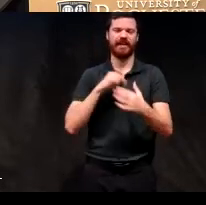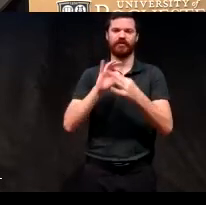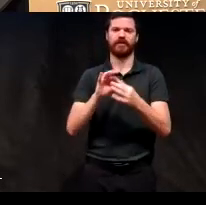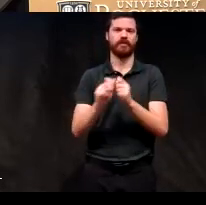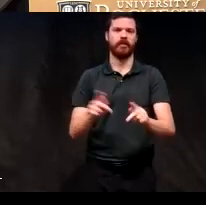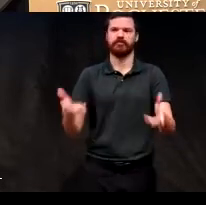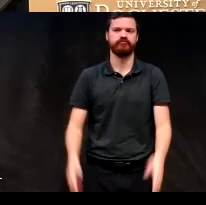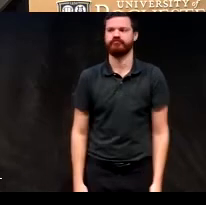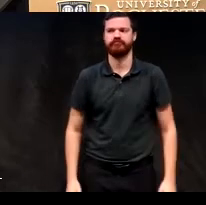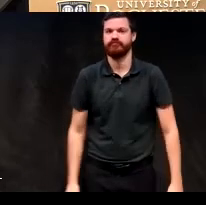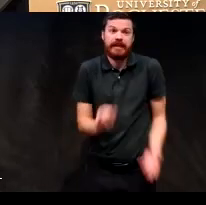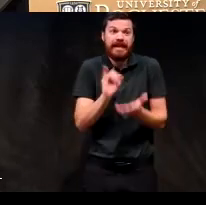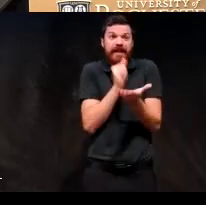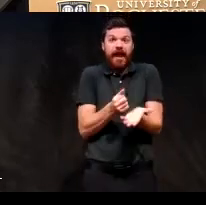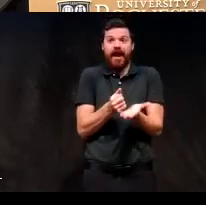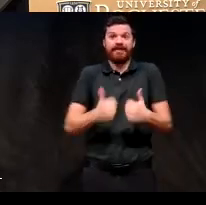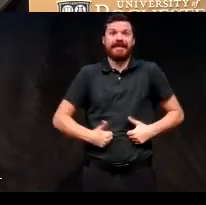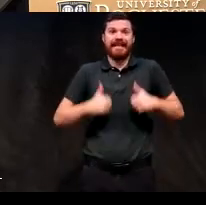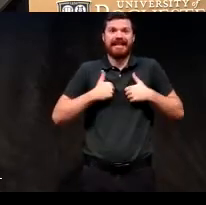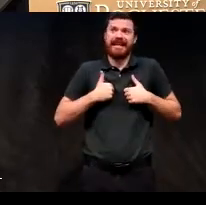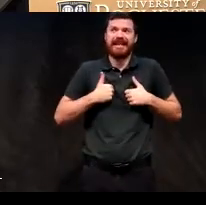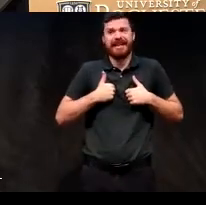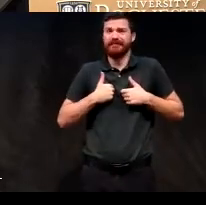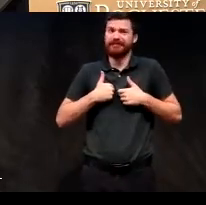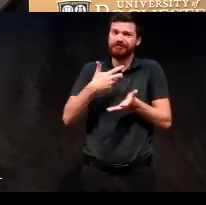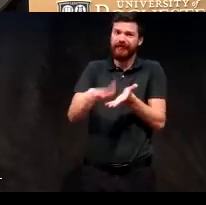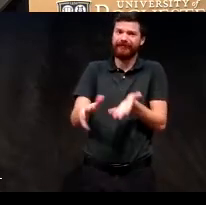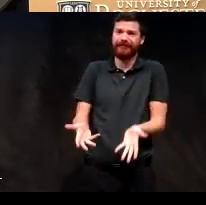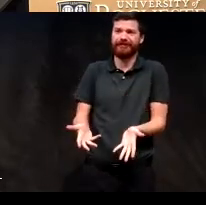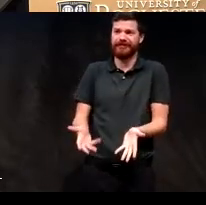people. Otherwise, life will be kind of rough for you. So.